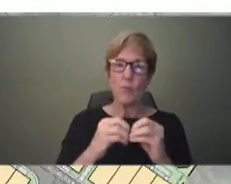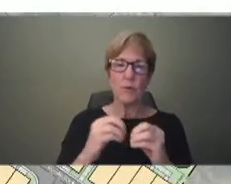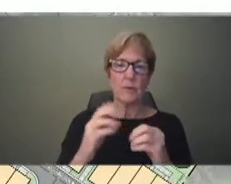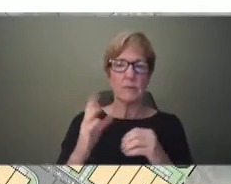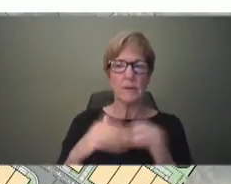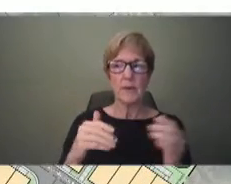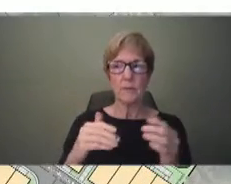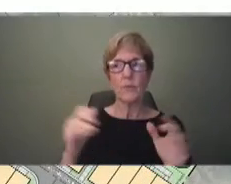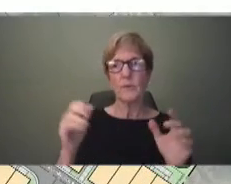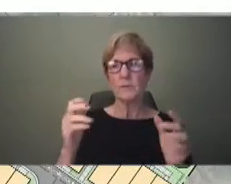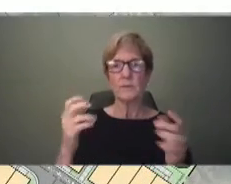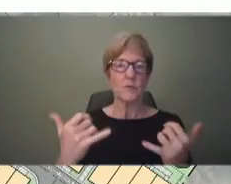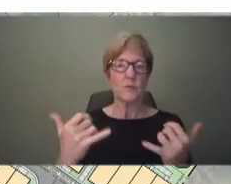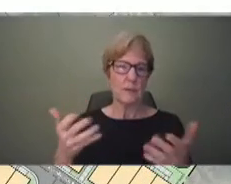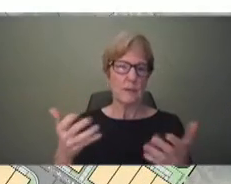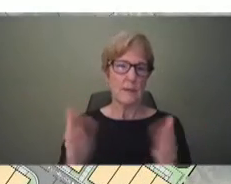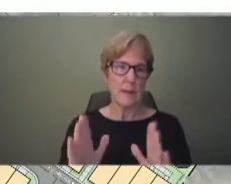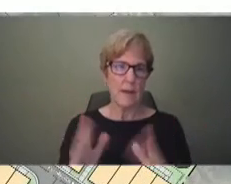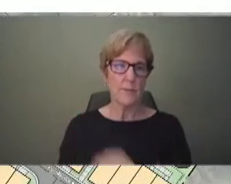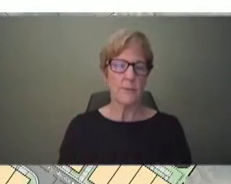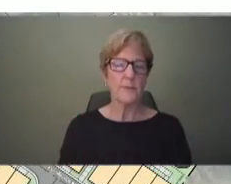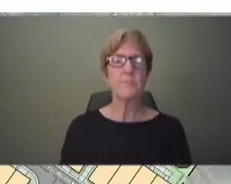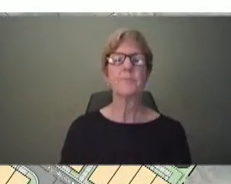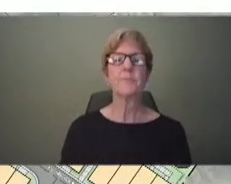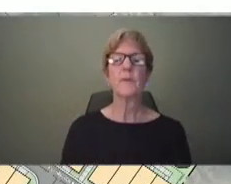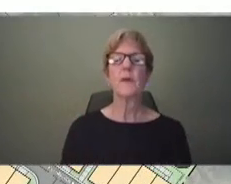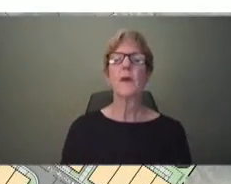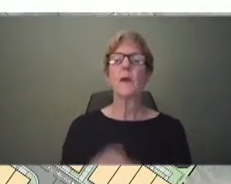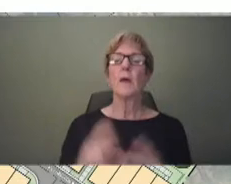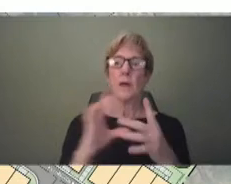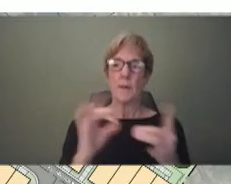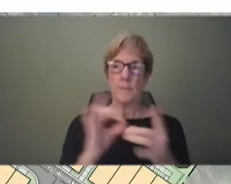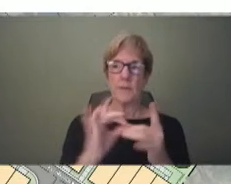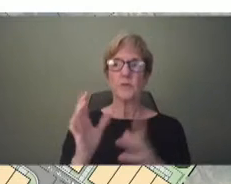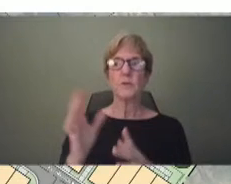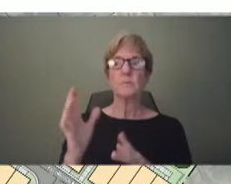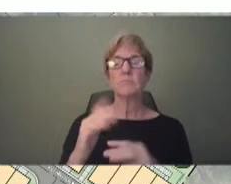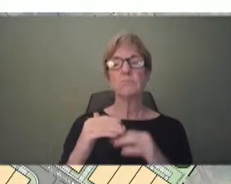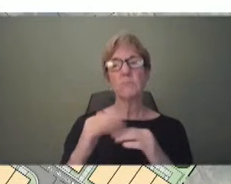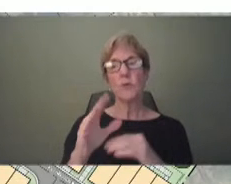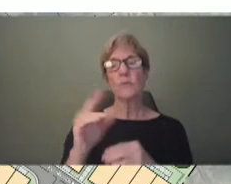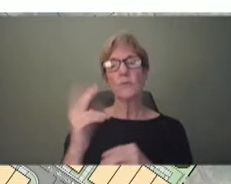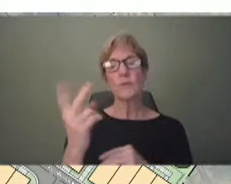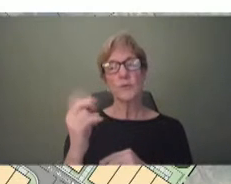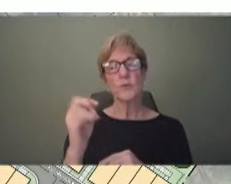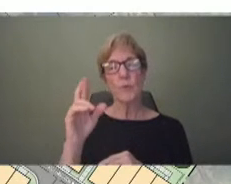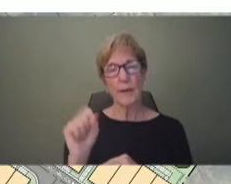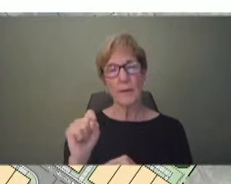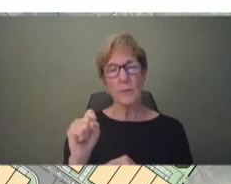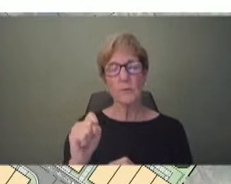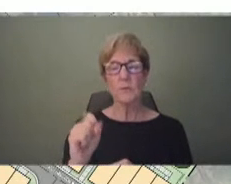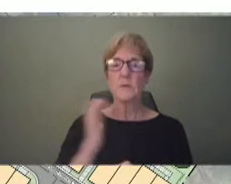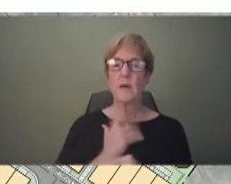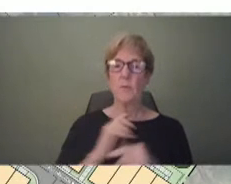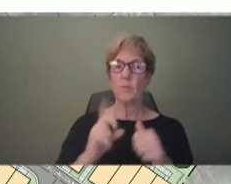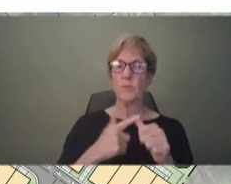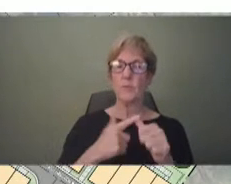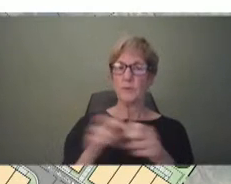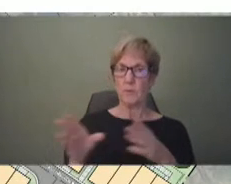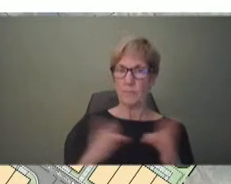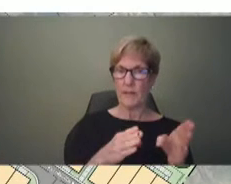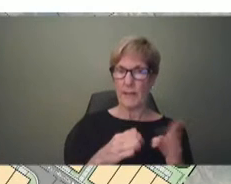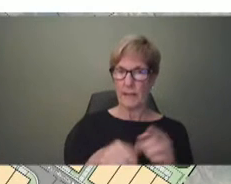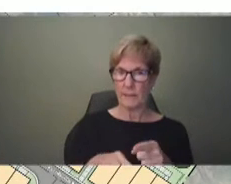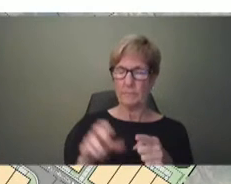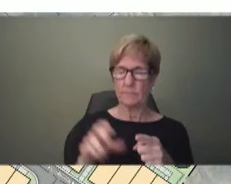build here uh as was mentioned earlier a little bit over 2 Acres this was our original plan uh sidey